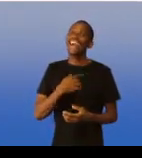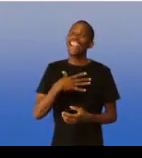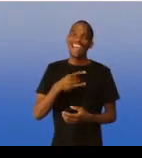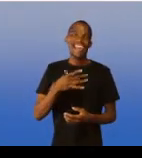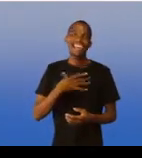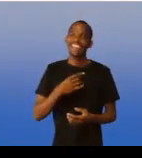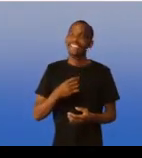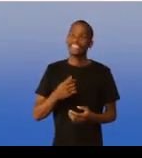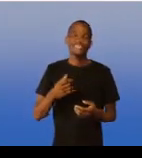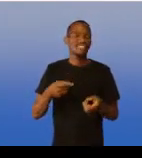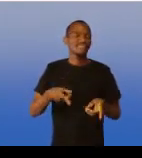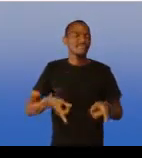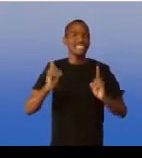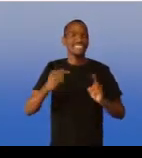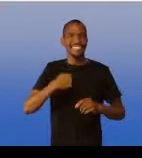taking risk.